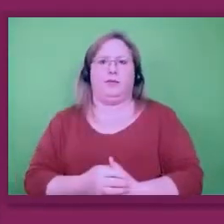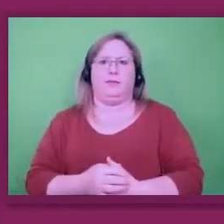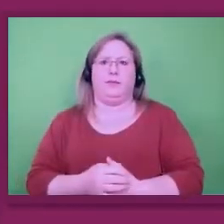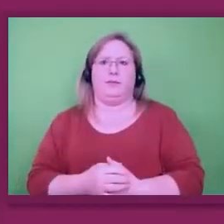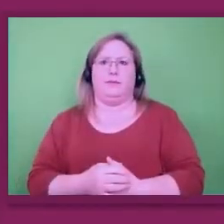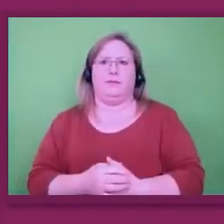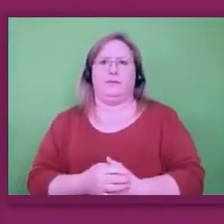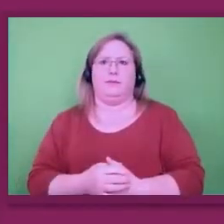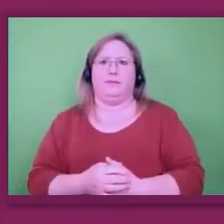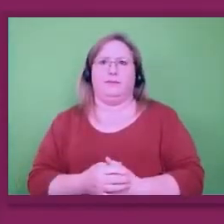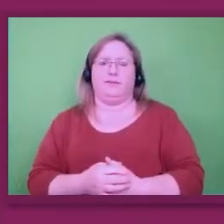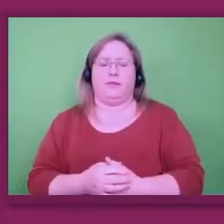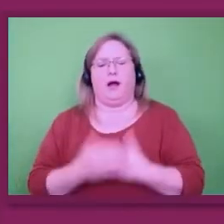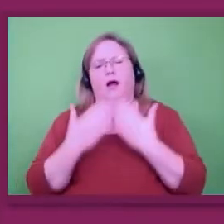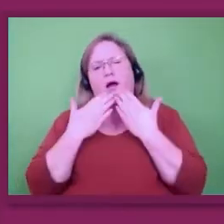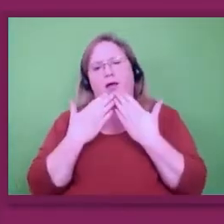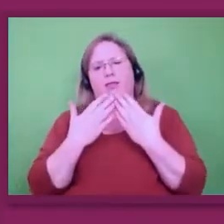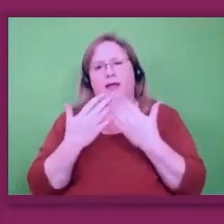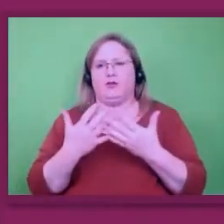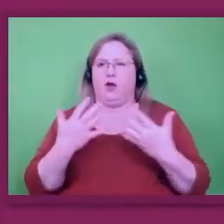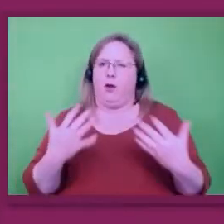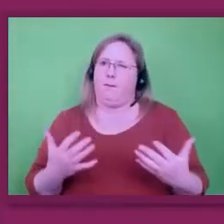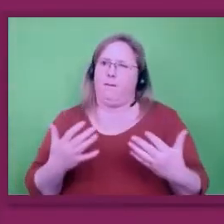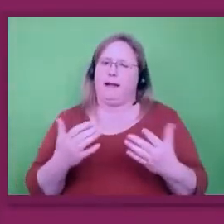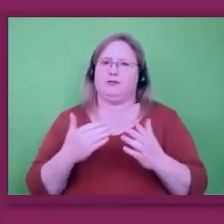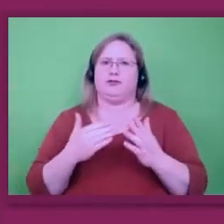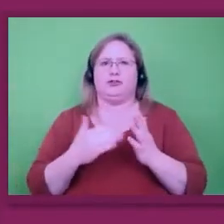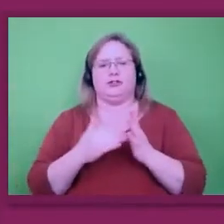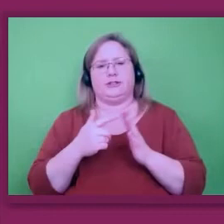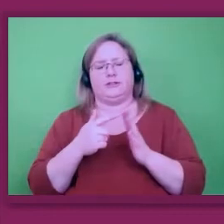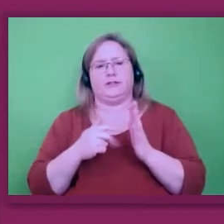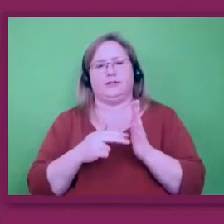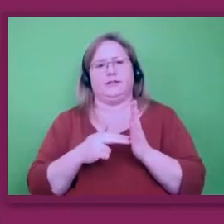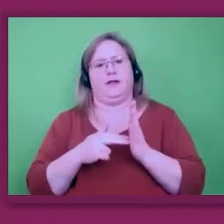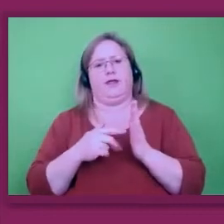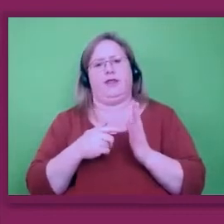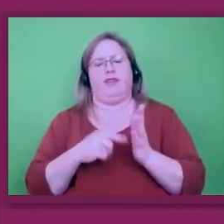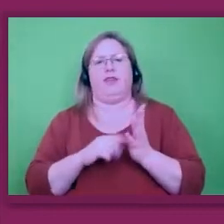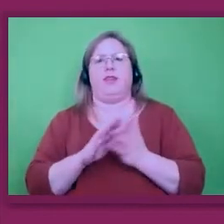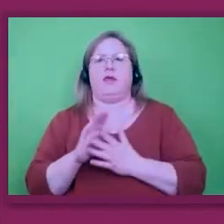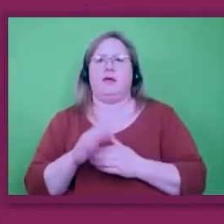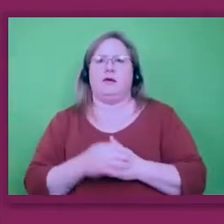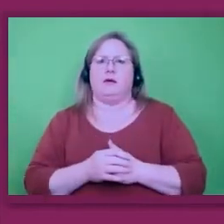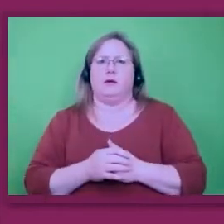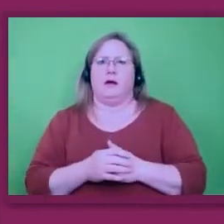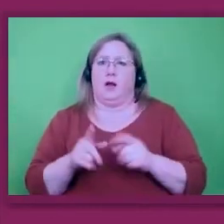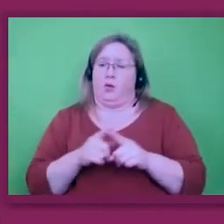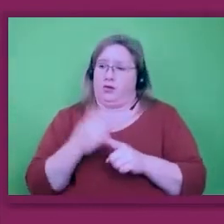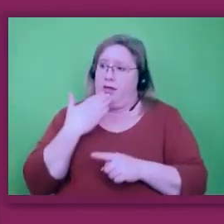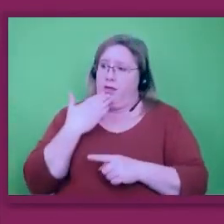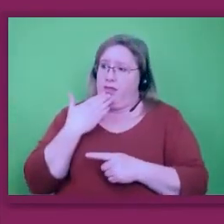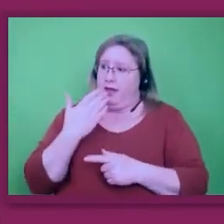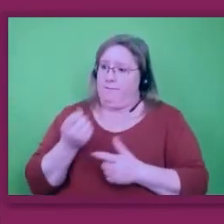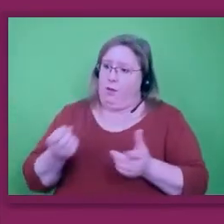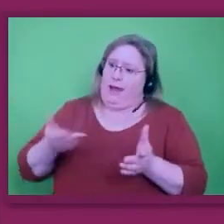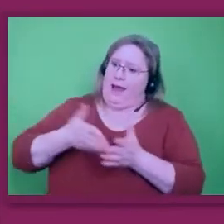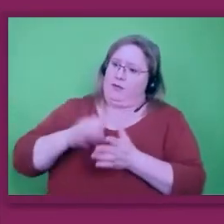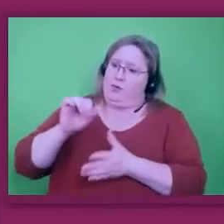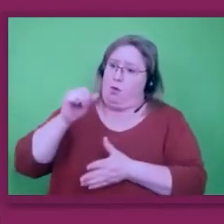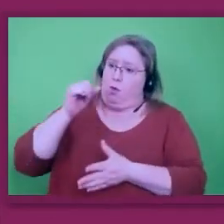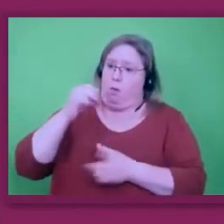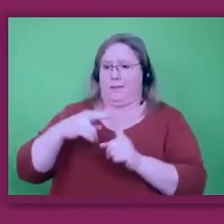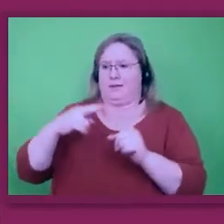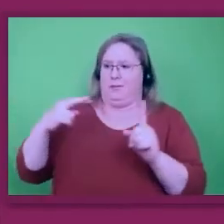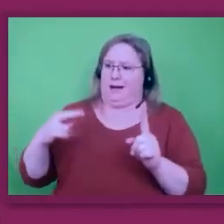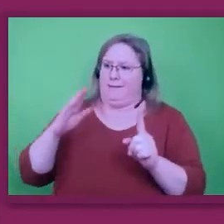Thank you so much for that, Xena. And thank you also for adding in that perspective as a person who works